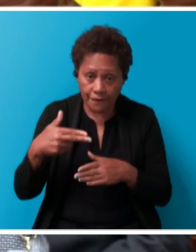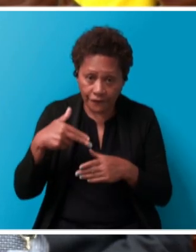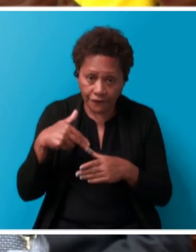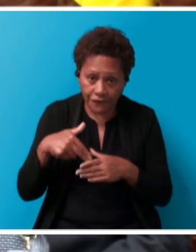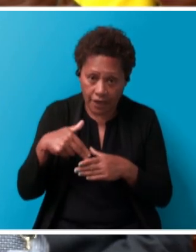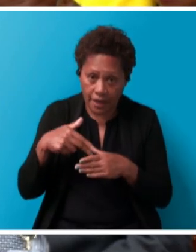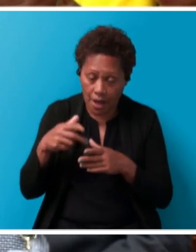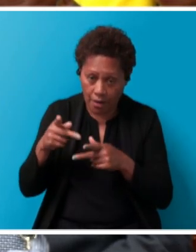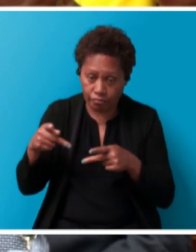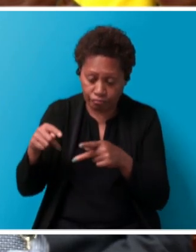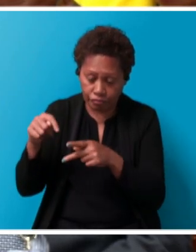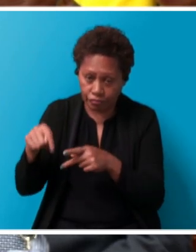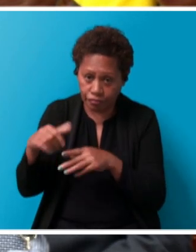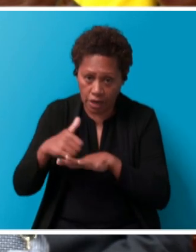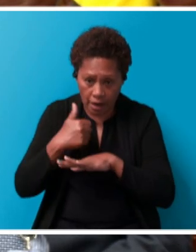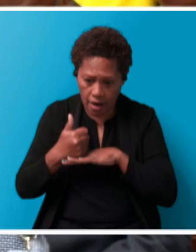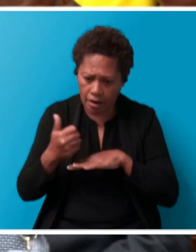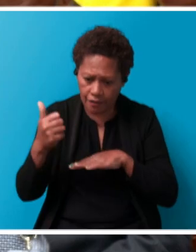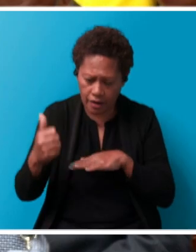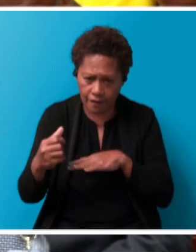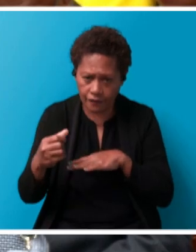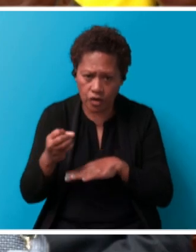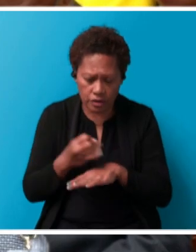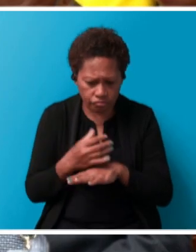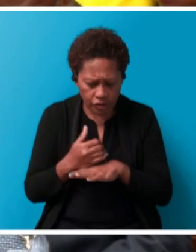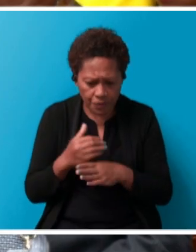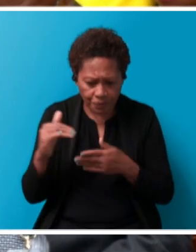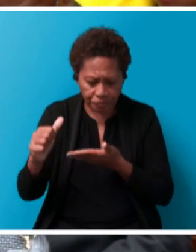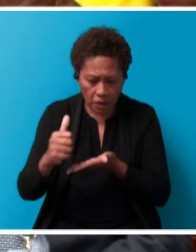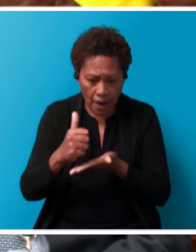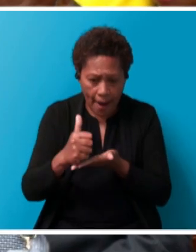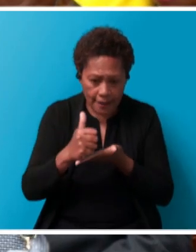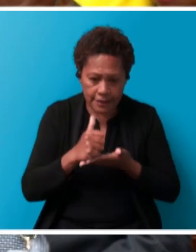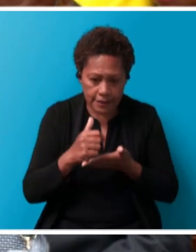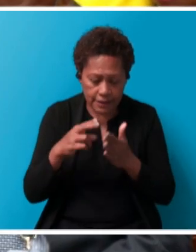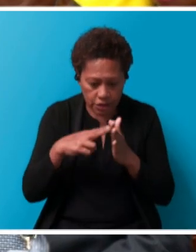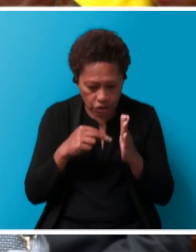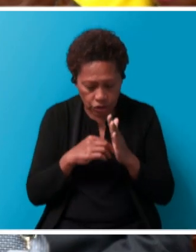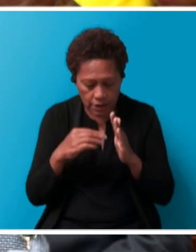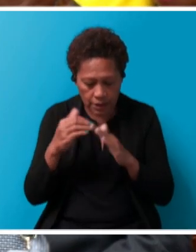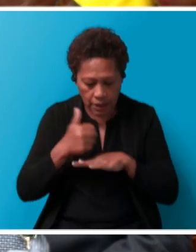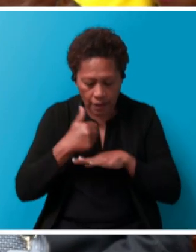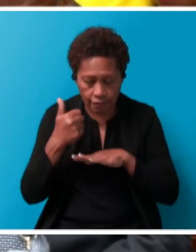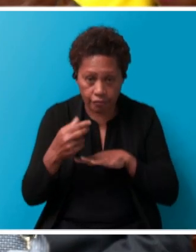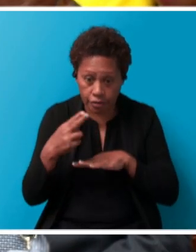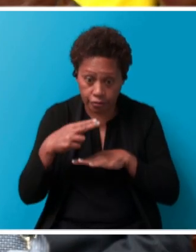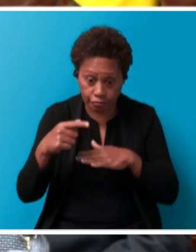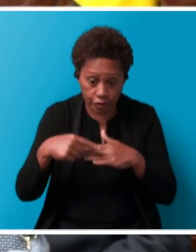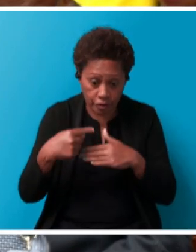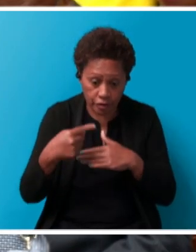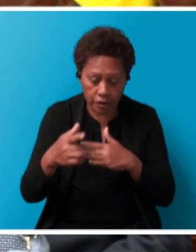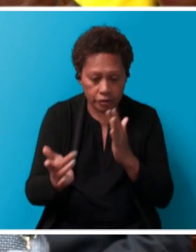Government has engaged a consultant with the assistance of New Zealand, the New Zealand government, to carry out a technical